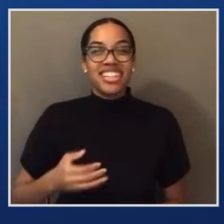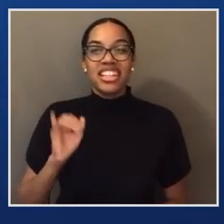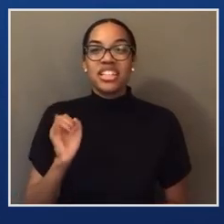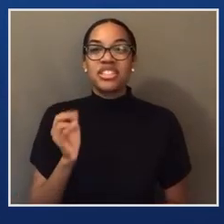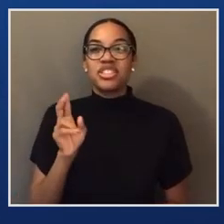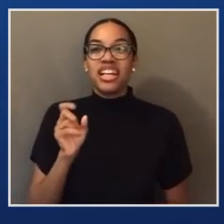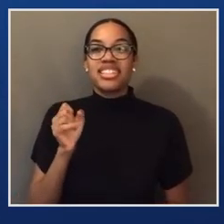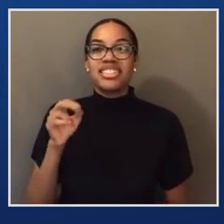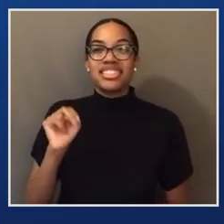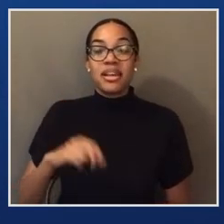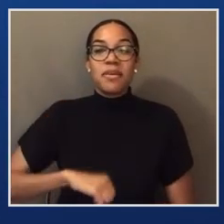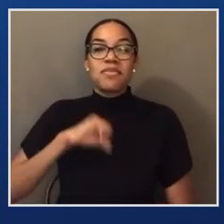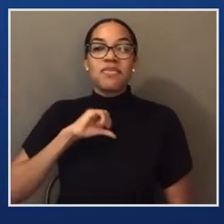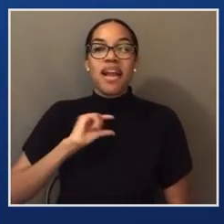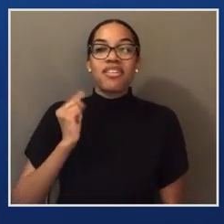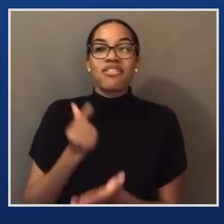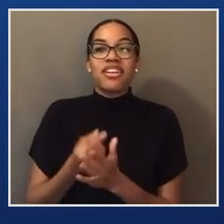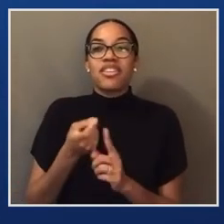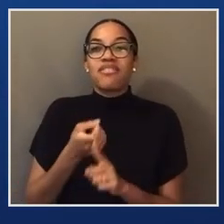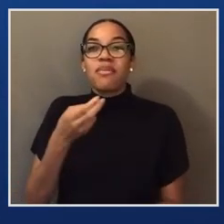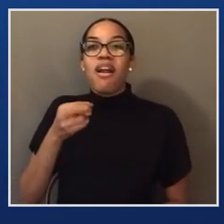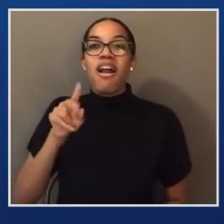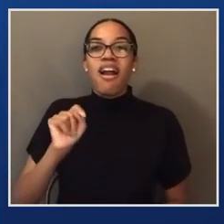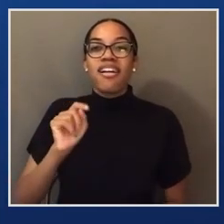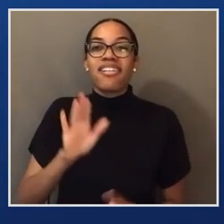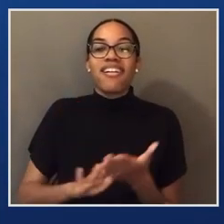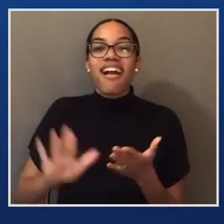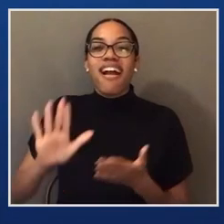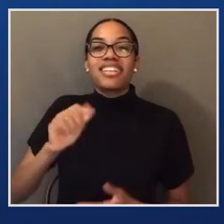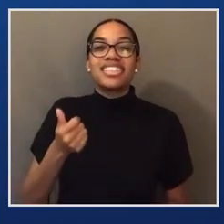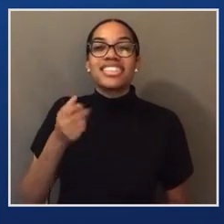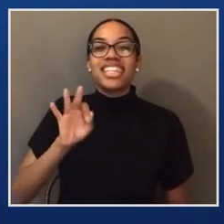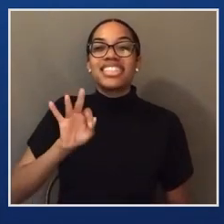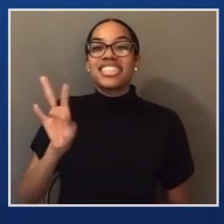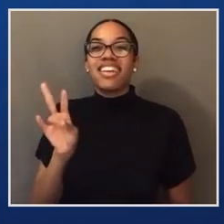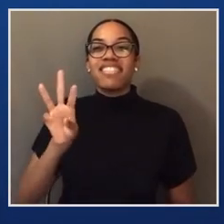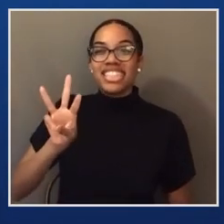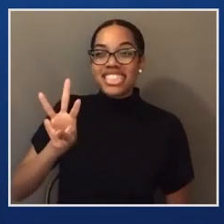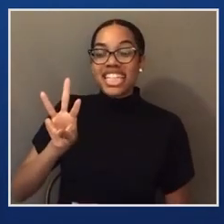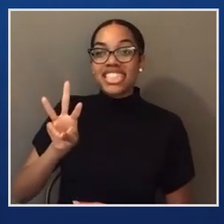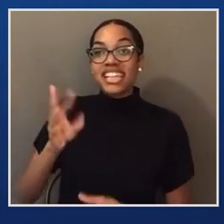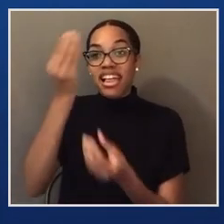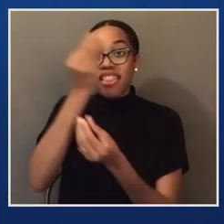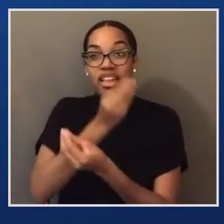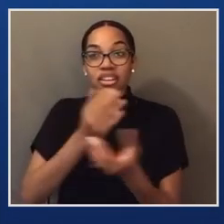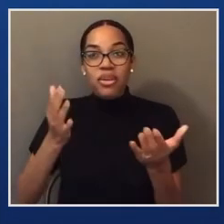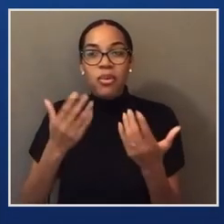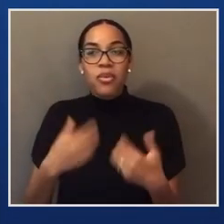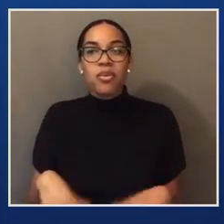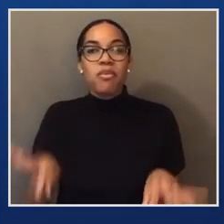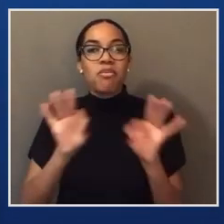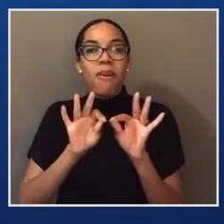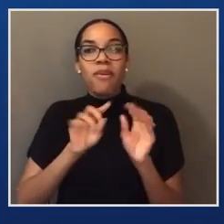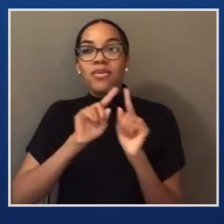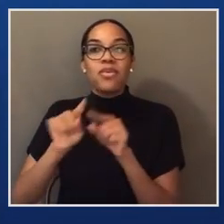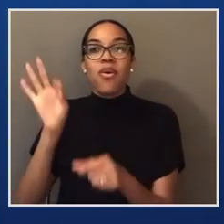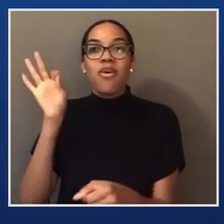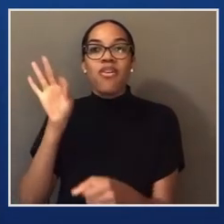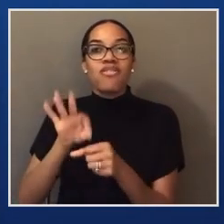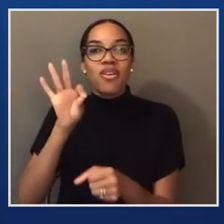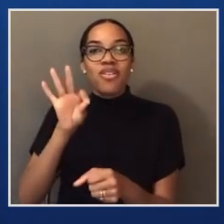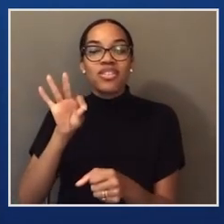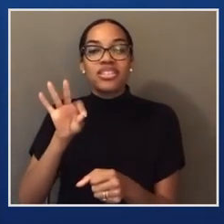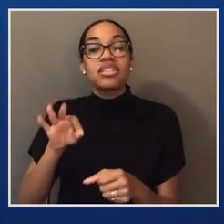proud graduate of Clark College, 1976. Here to tell you it's important that you get out and vote. Do it